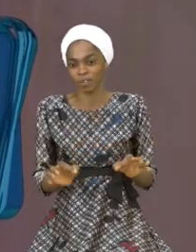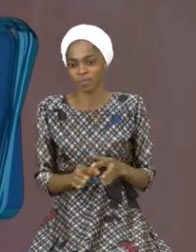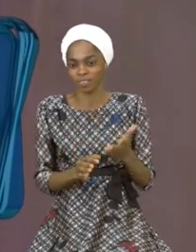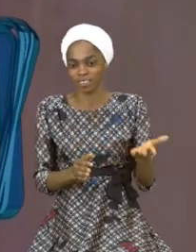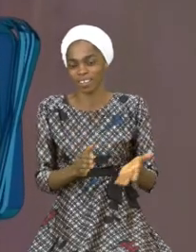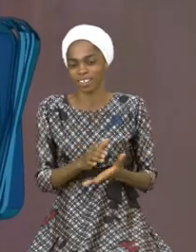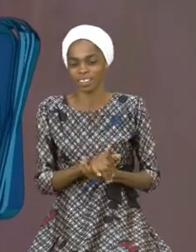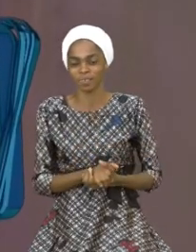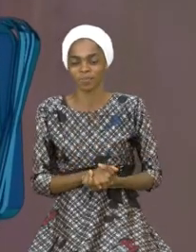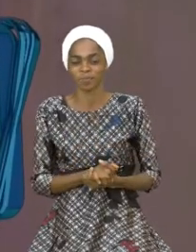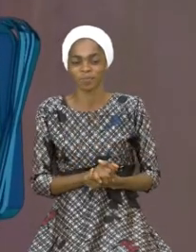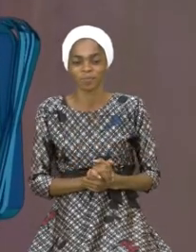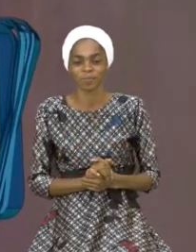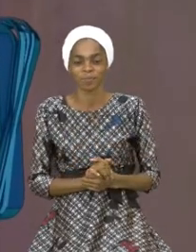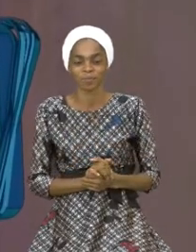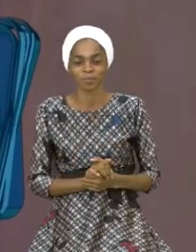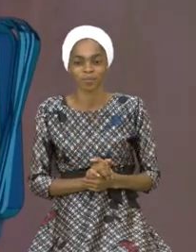form.